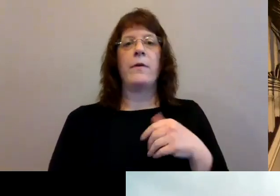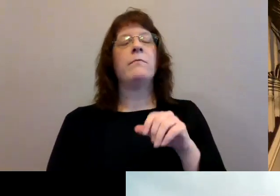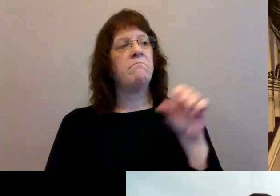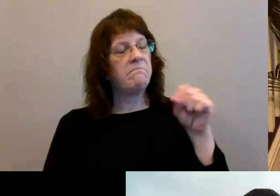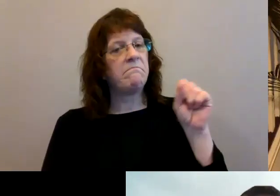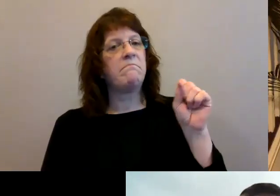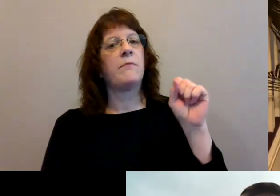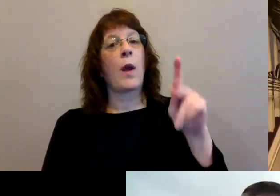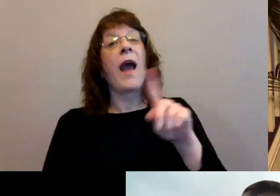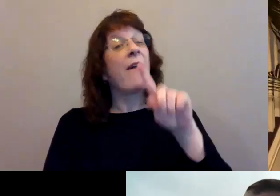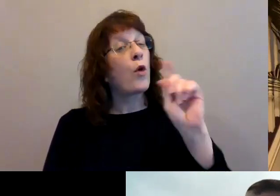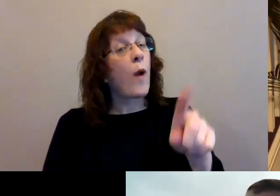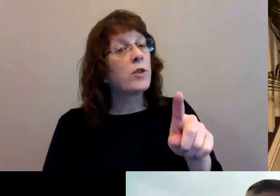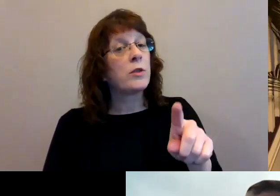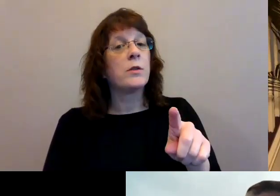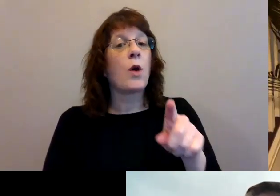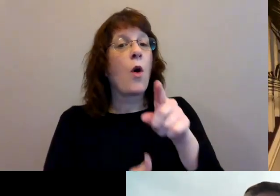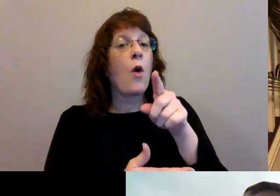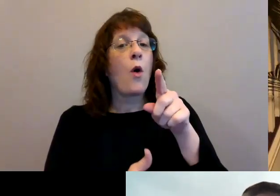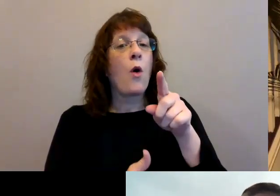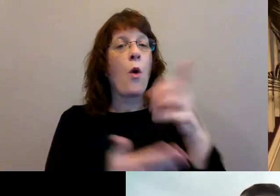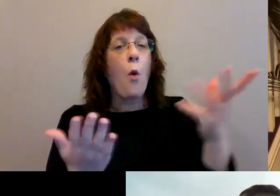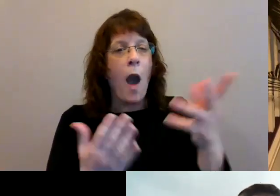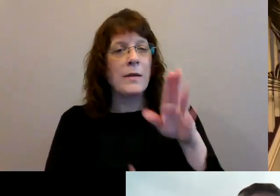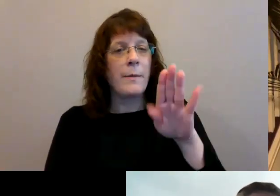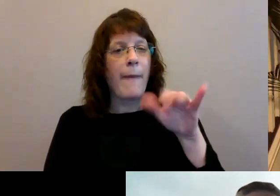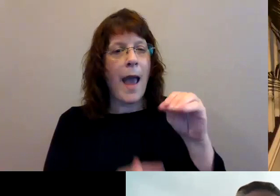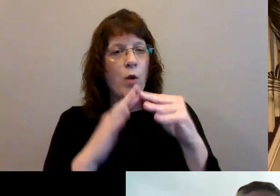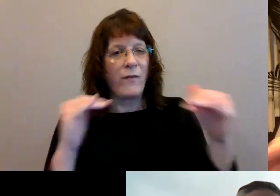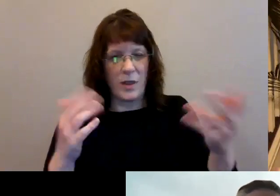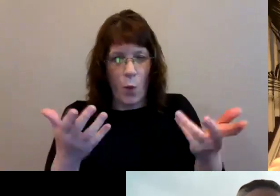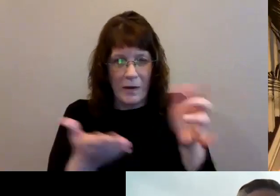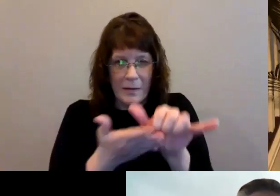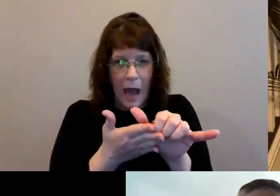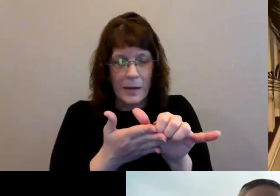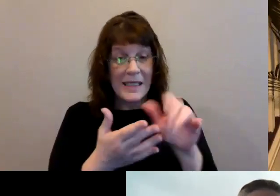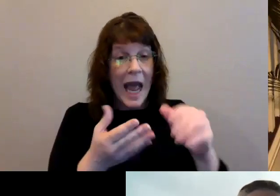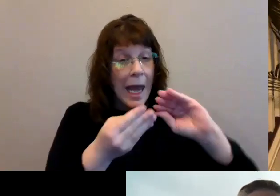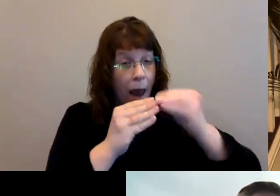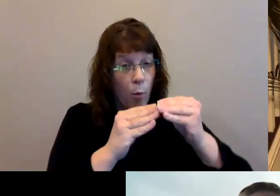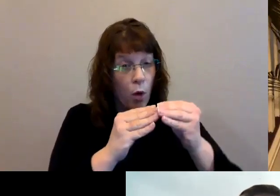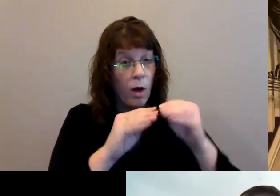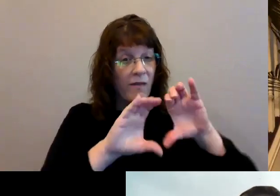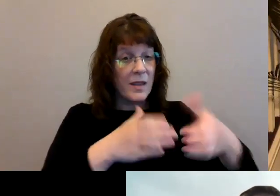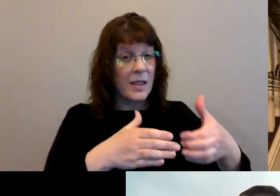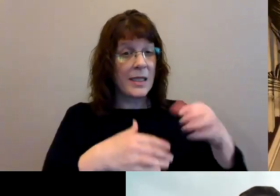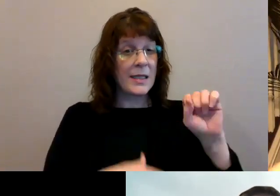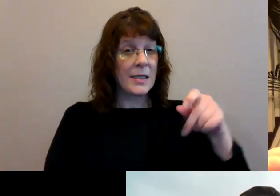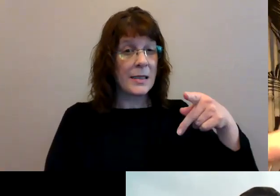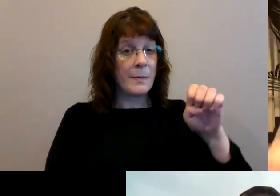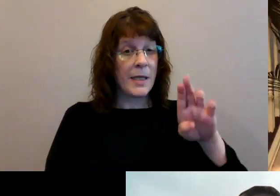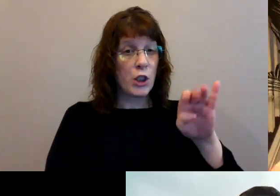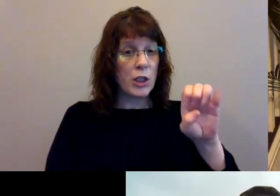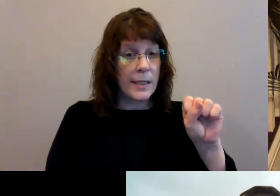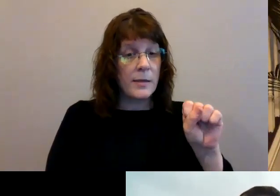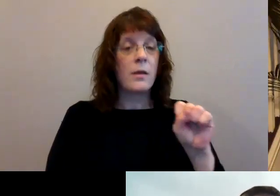we have a question that's just, what is biodiversity? So how would you is it just the number of species that you have in an area, or the number of species and